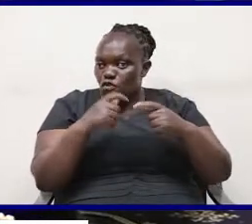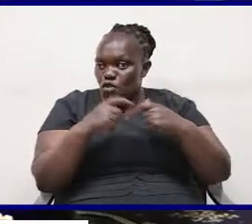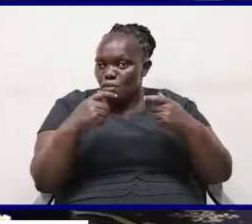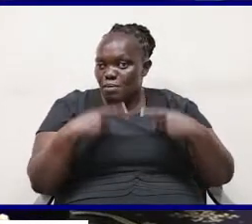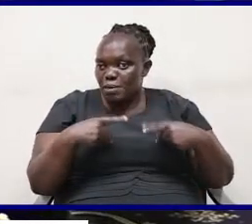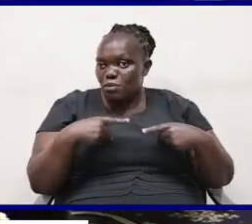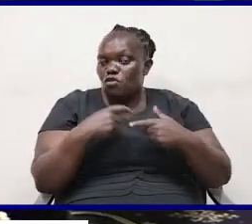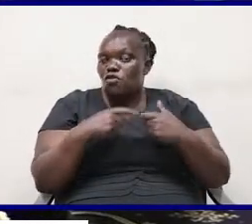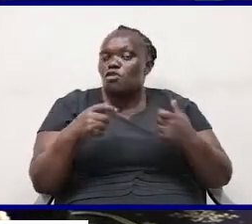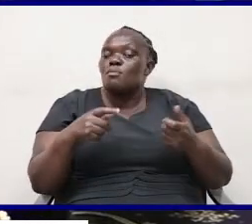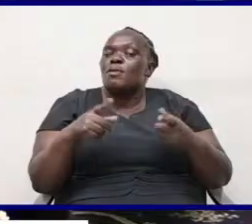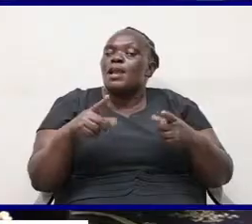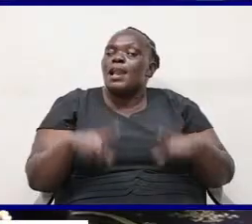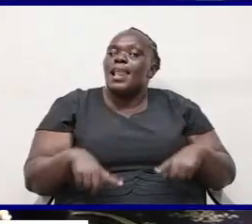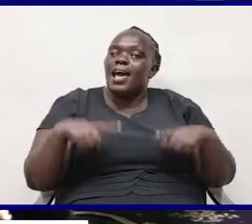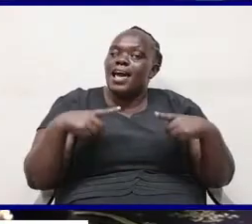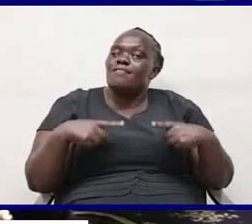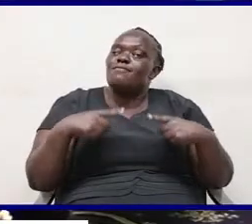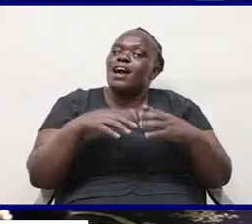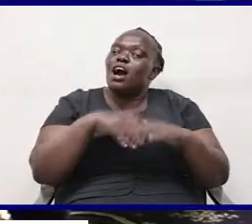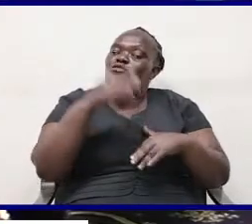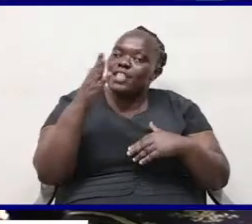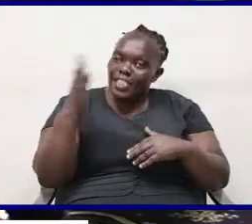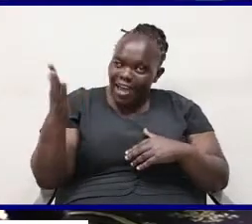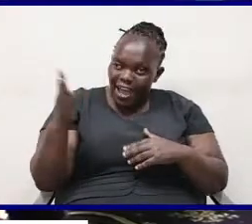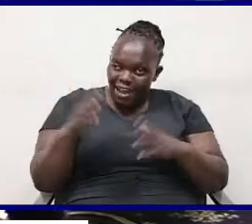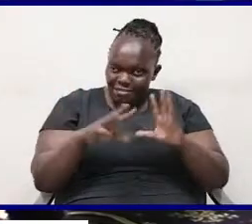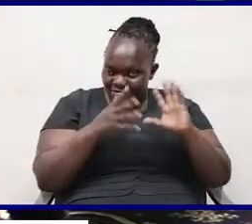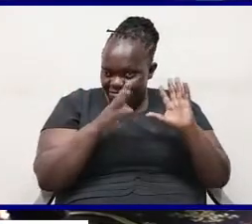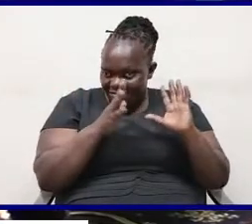audience and also from the live audiences out there. Makofi kabisa hapo.